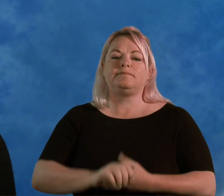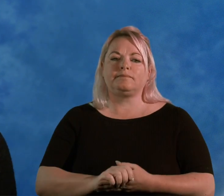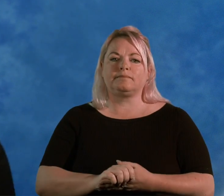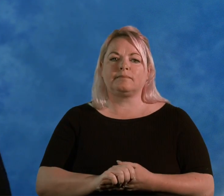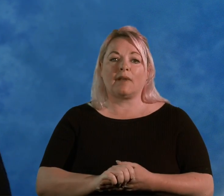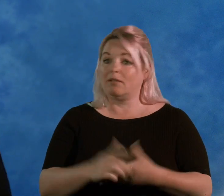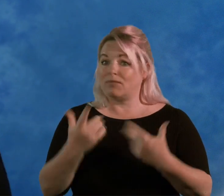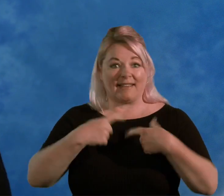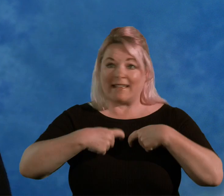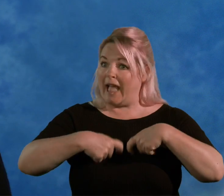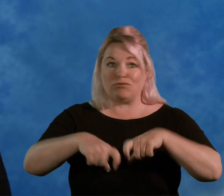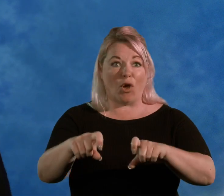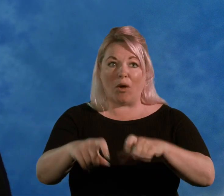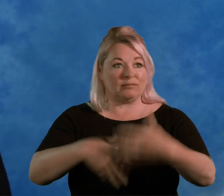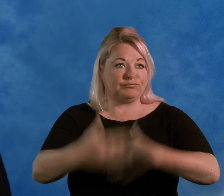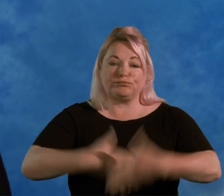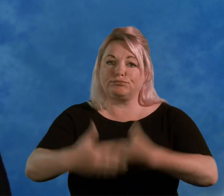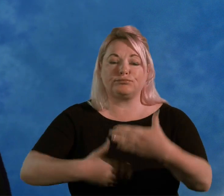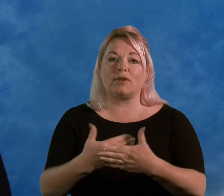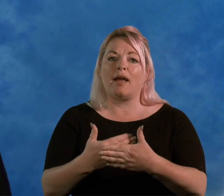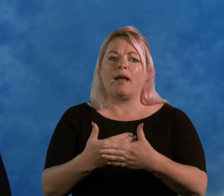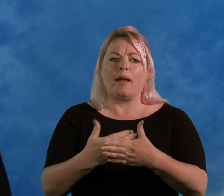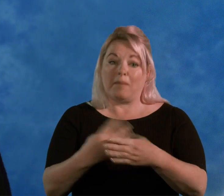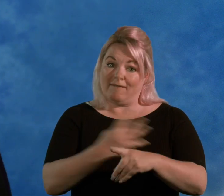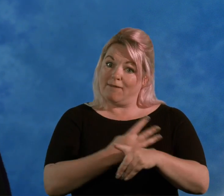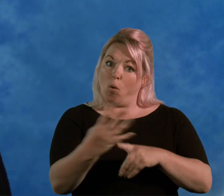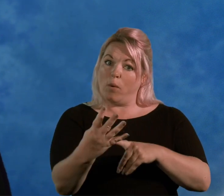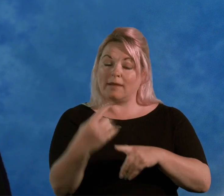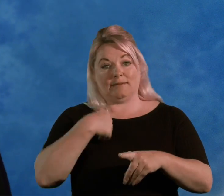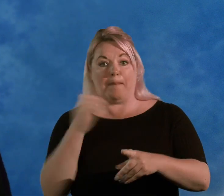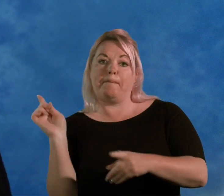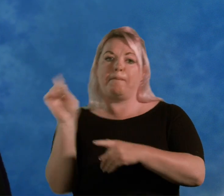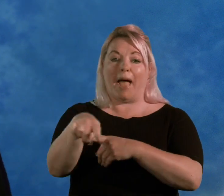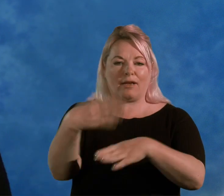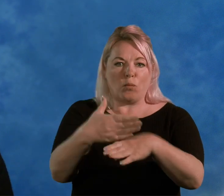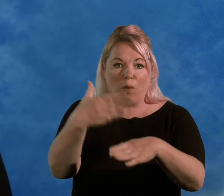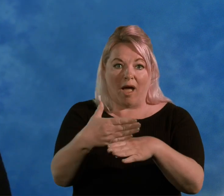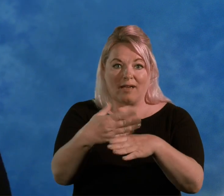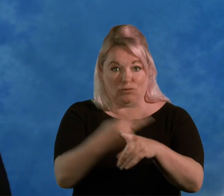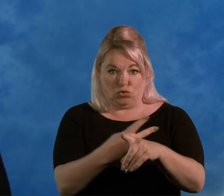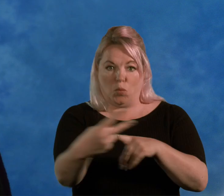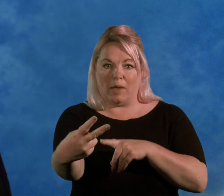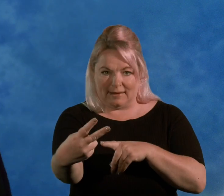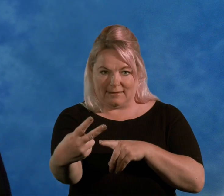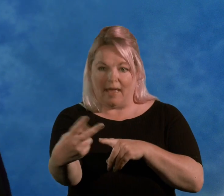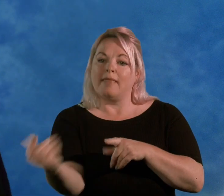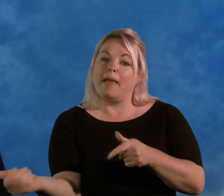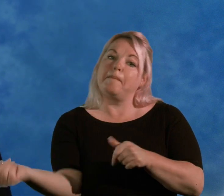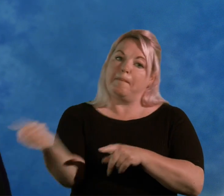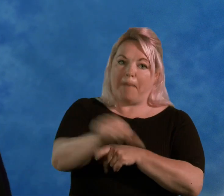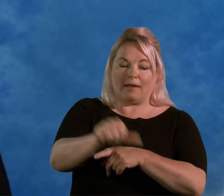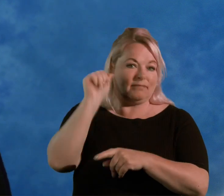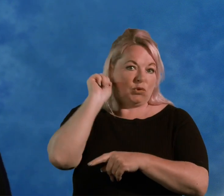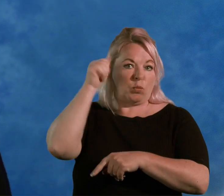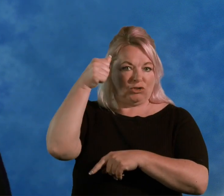I just carried on, really. And I actually, after 4 weeks, went back to work for 2 more weeks before my switch